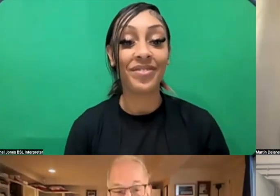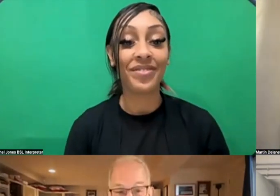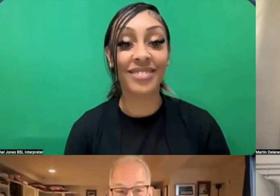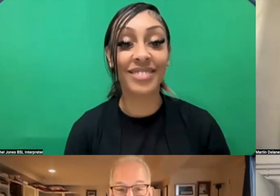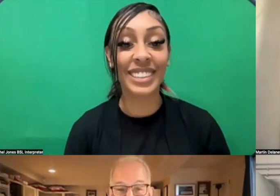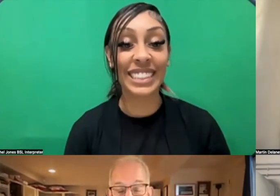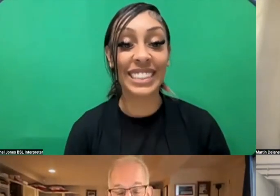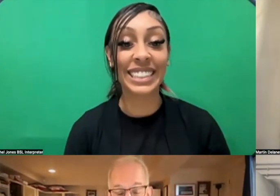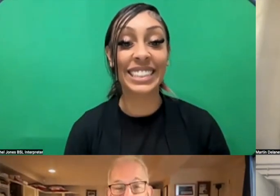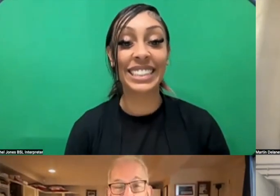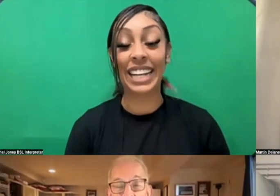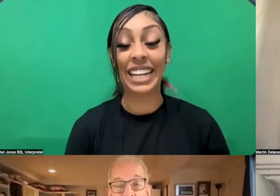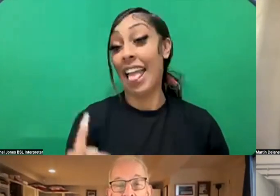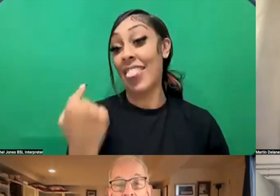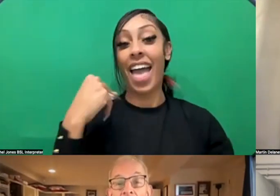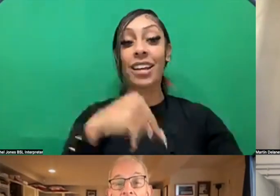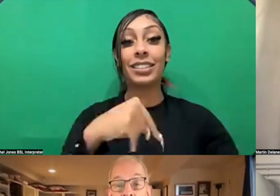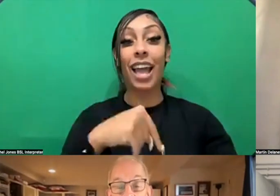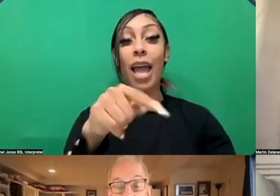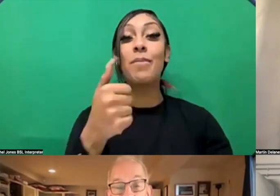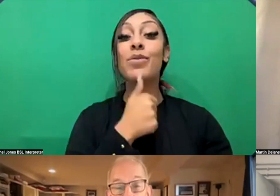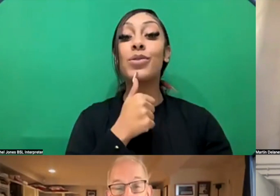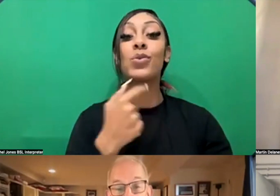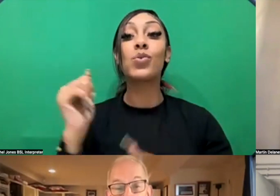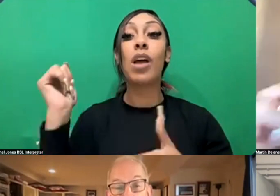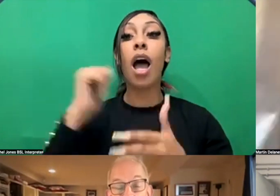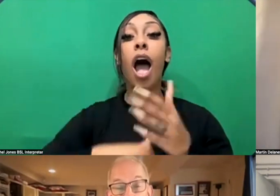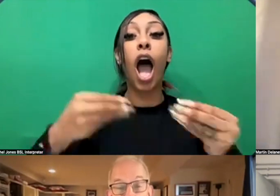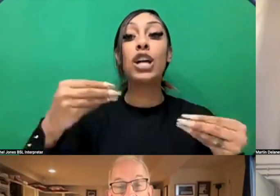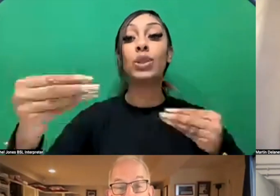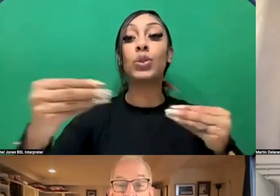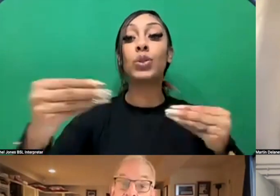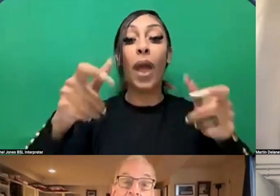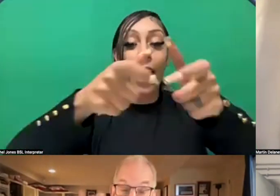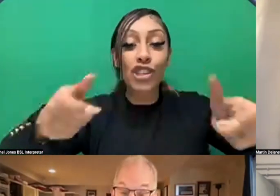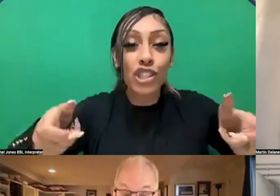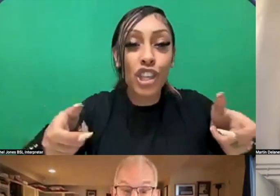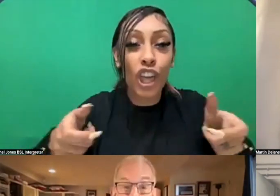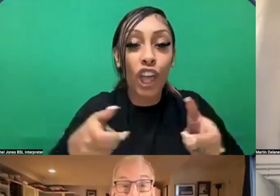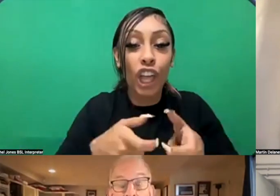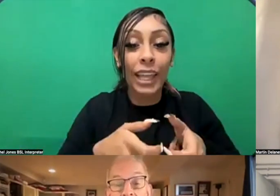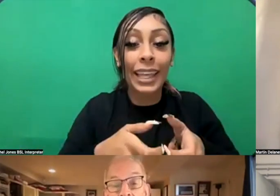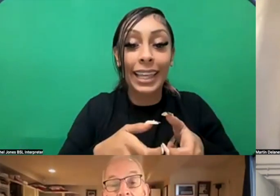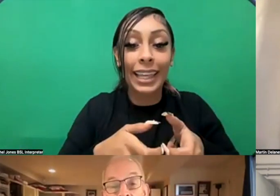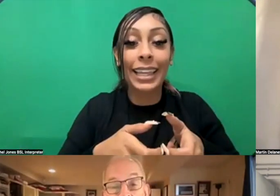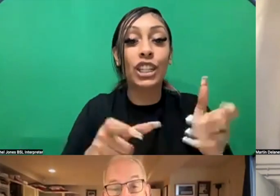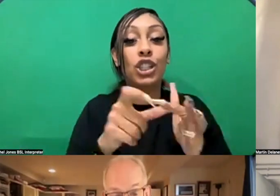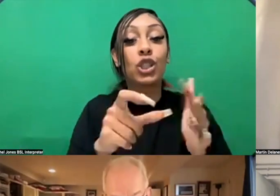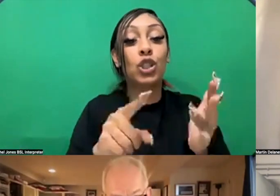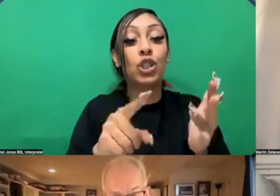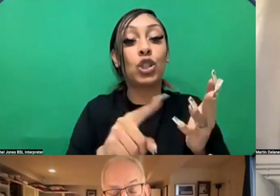At the time, I used the hardware circuit for the Arduino board called the Arduino Due. Due means two in